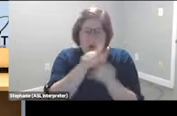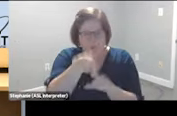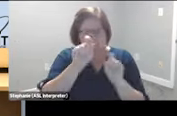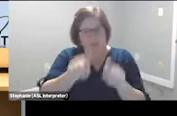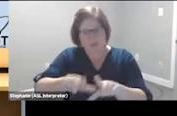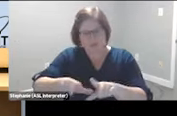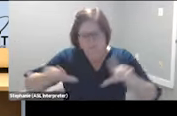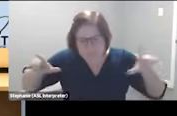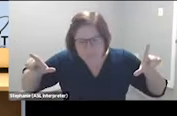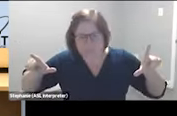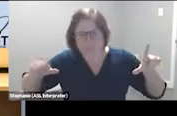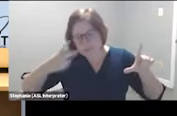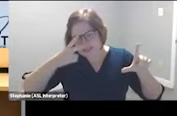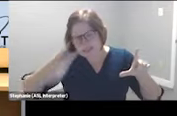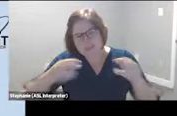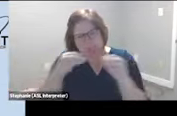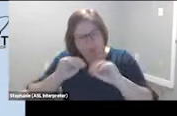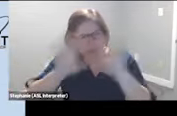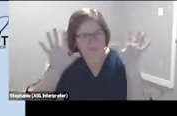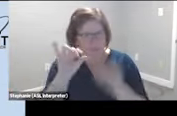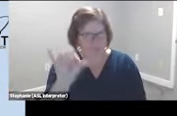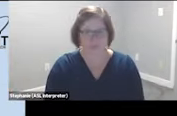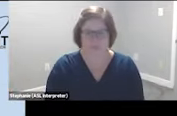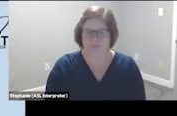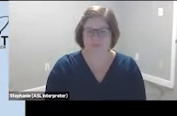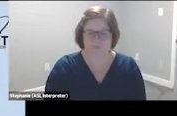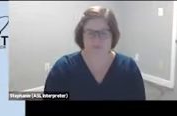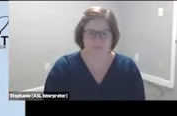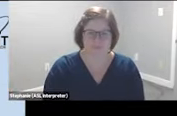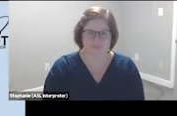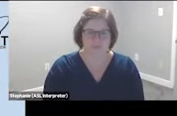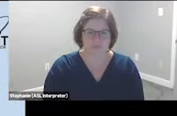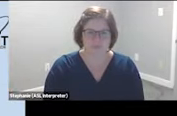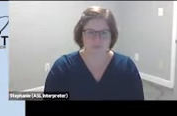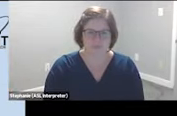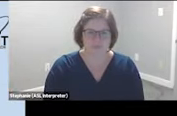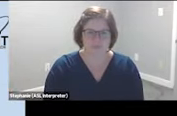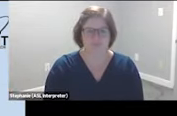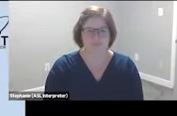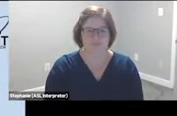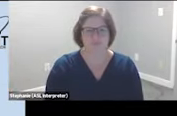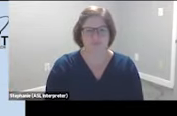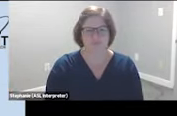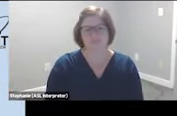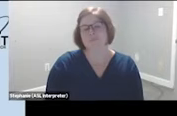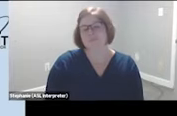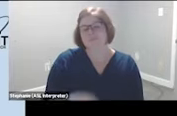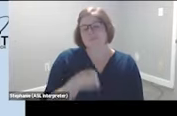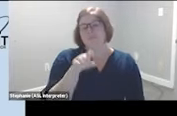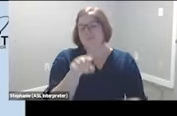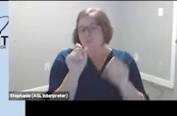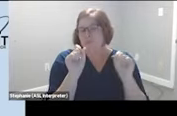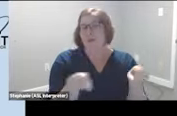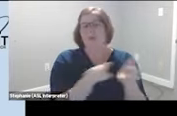a user to see all the detail. So there's the possibility of live interaction with